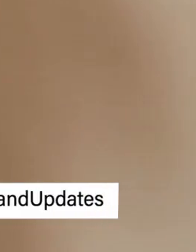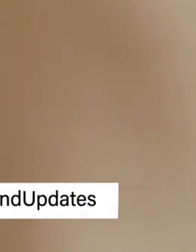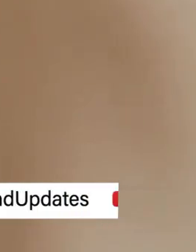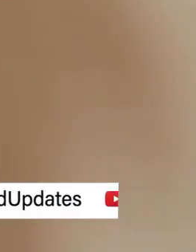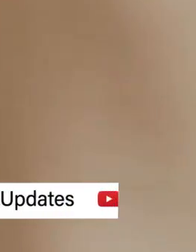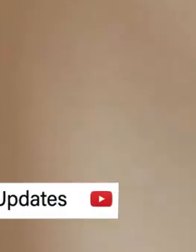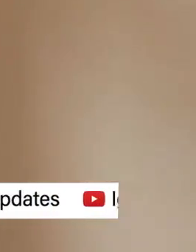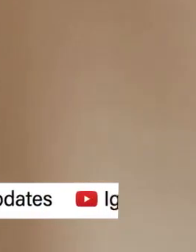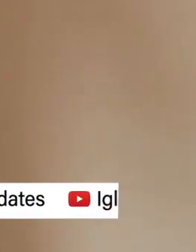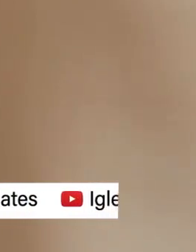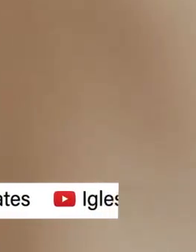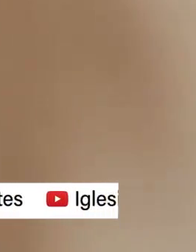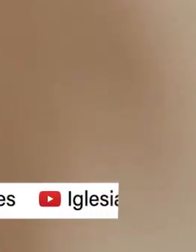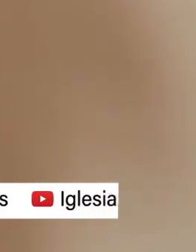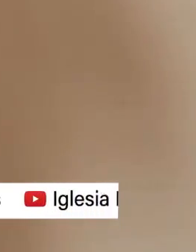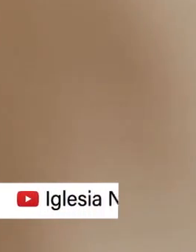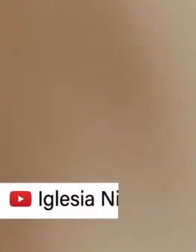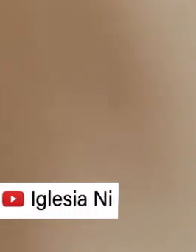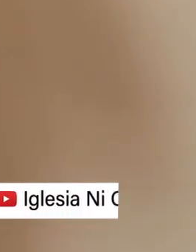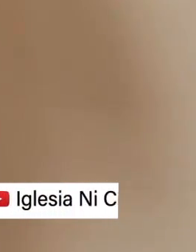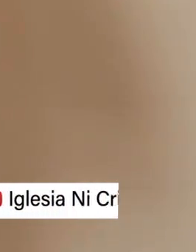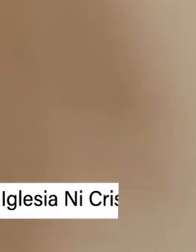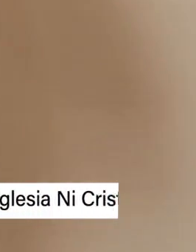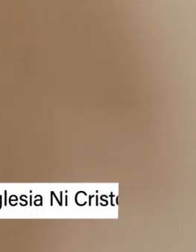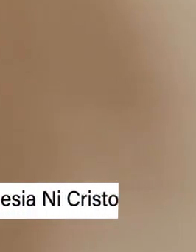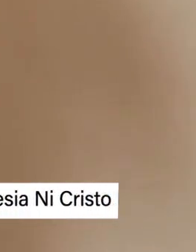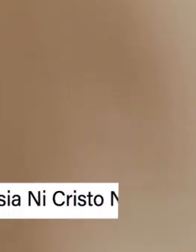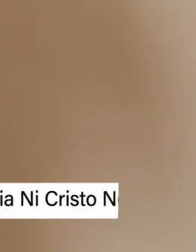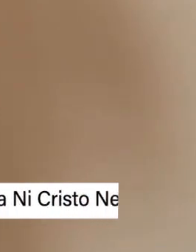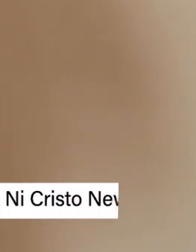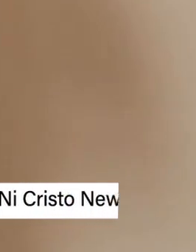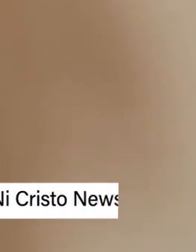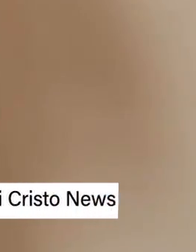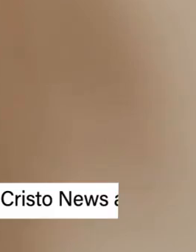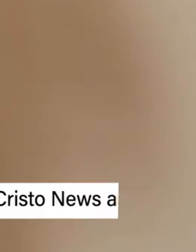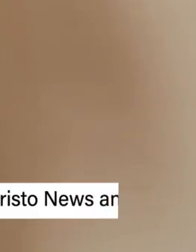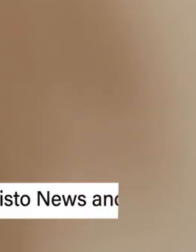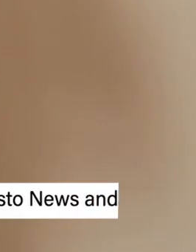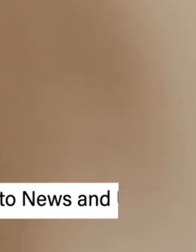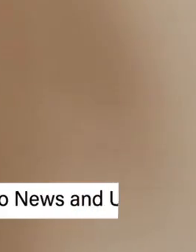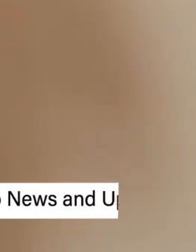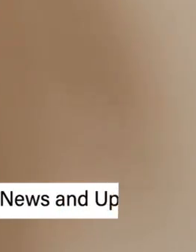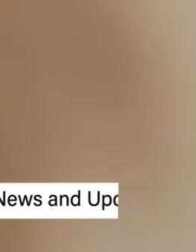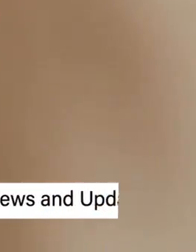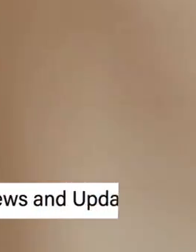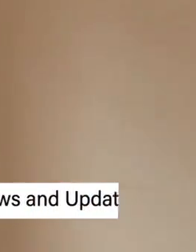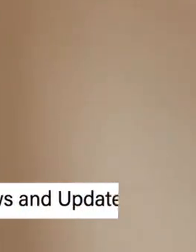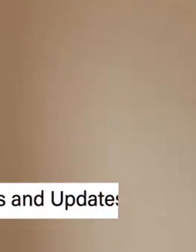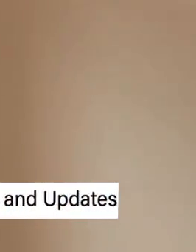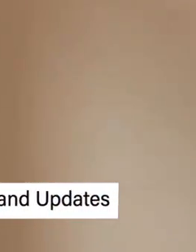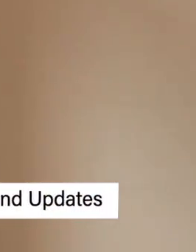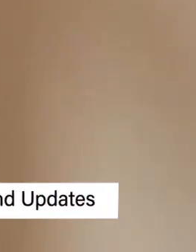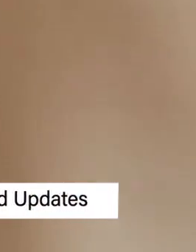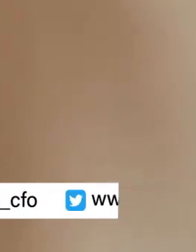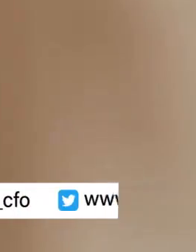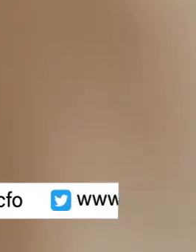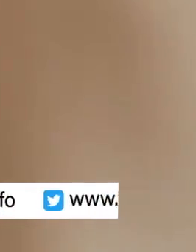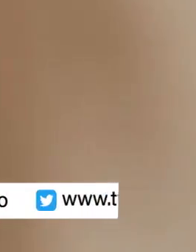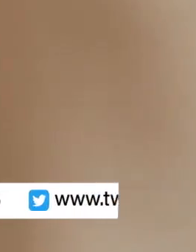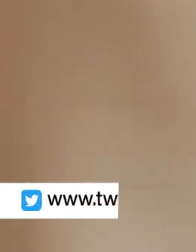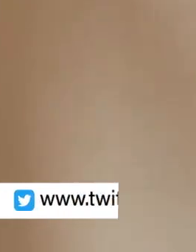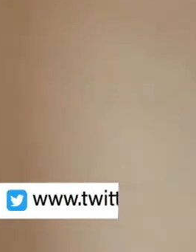not understand the lesson taught in the worship services. But when there is a minister